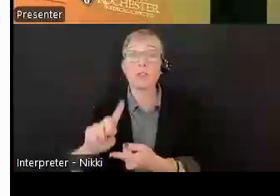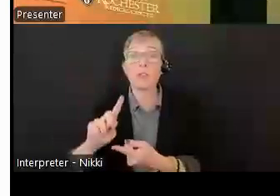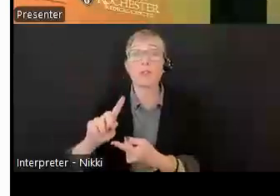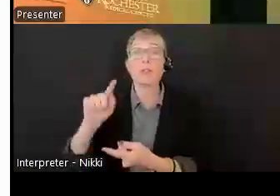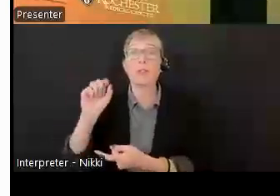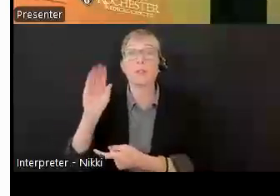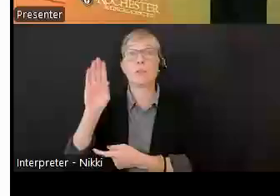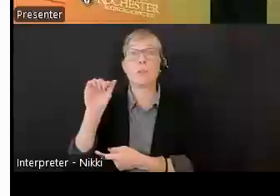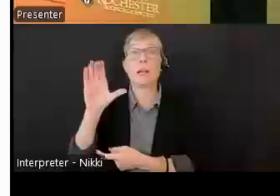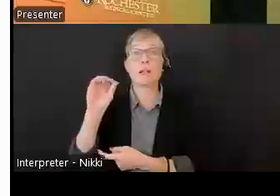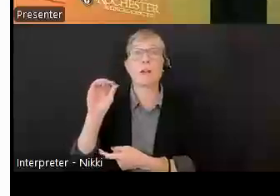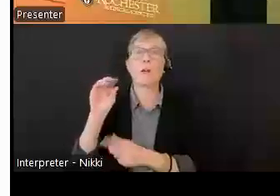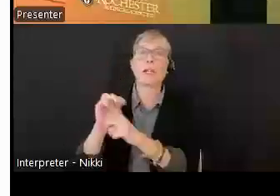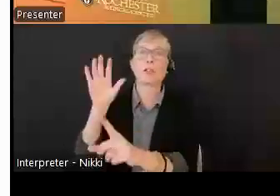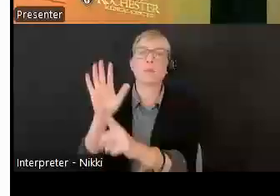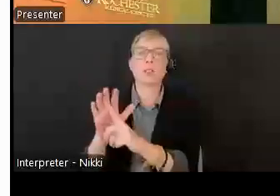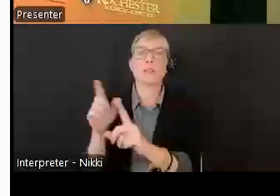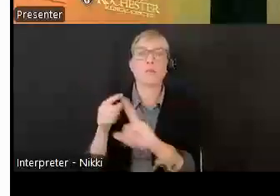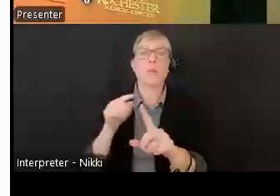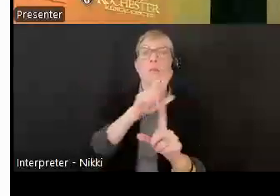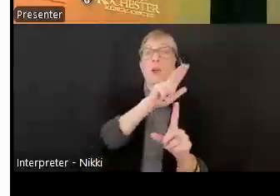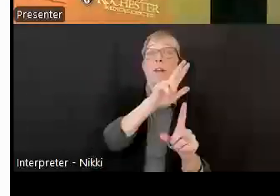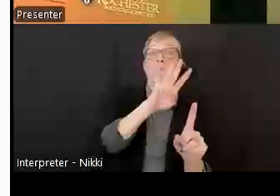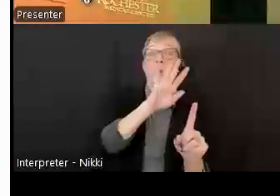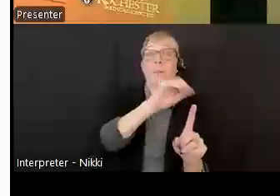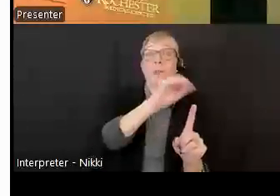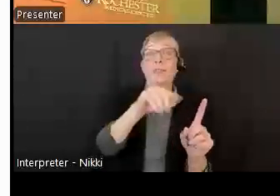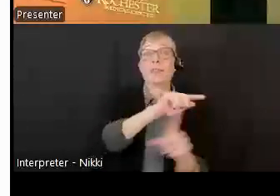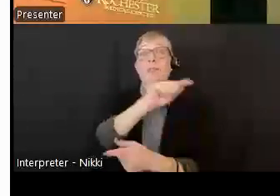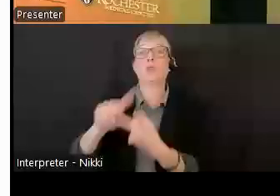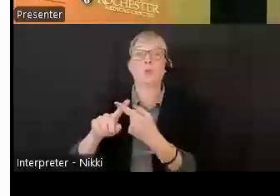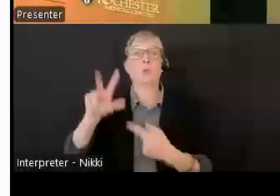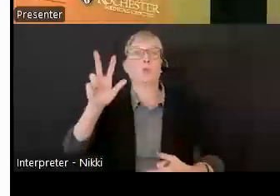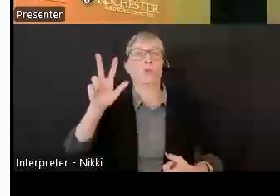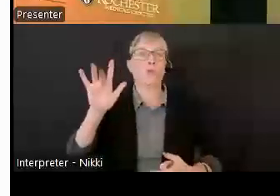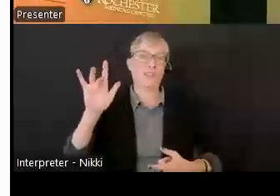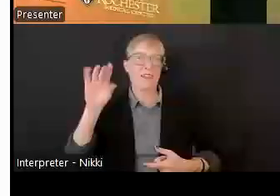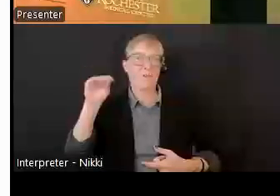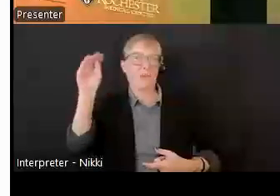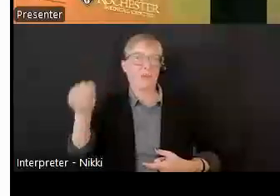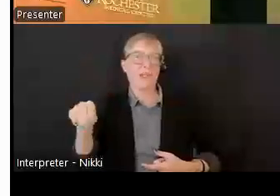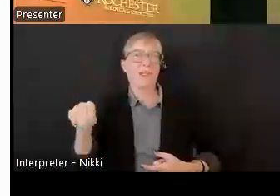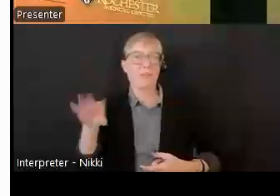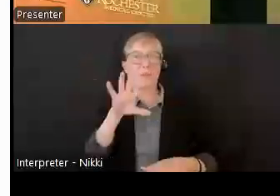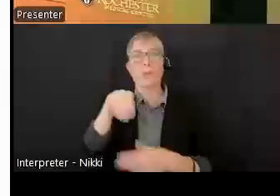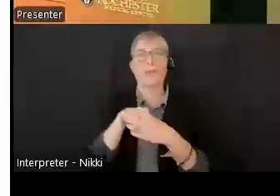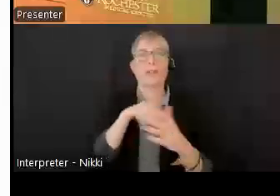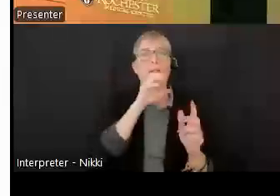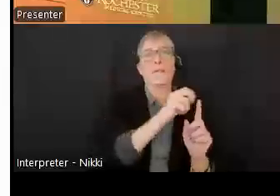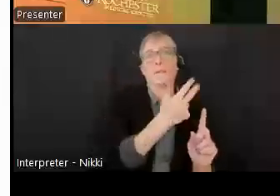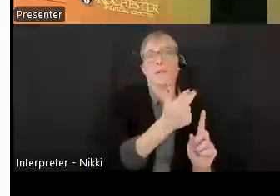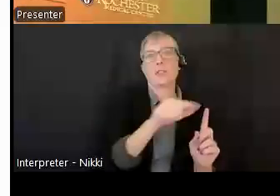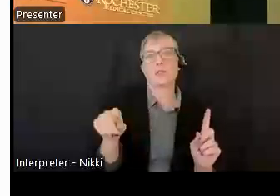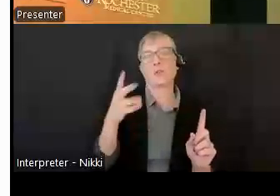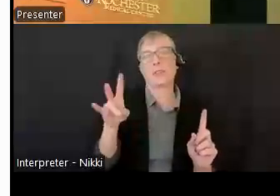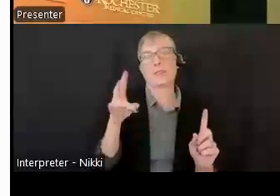to 25% among 13 to 17-year-olds. So thanks for that. Impressive.